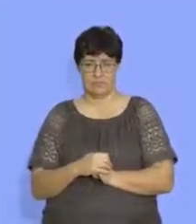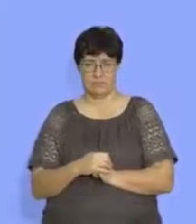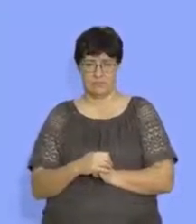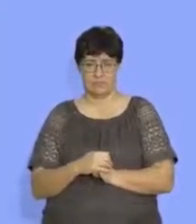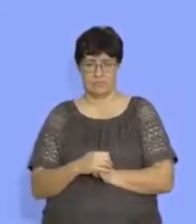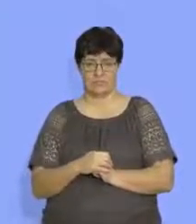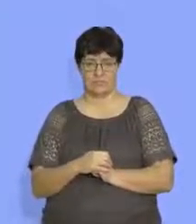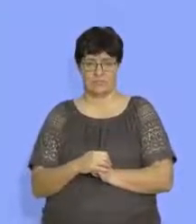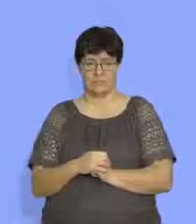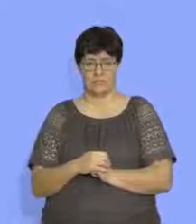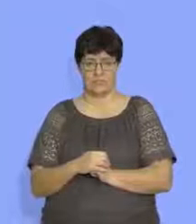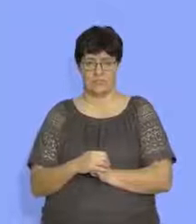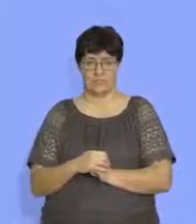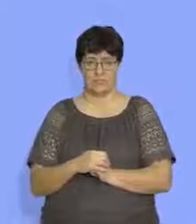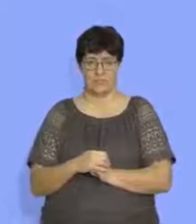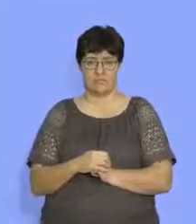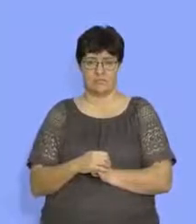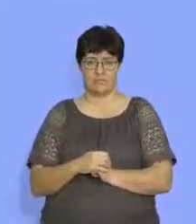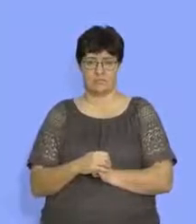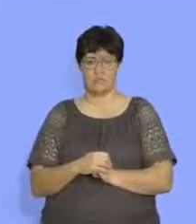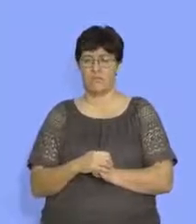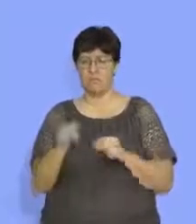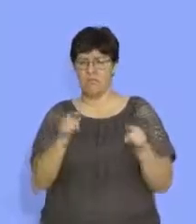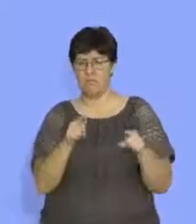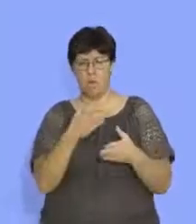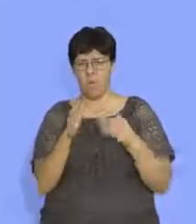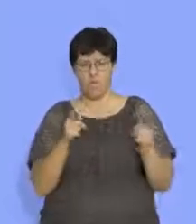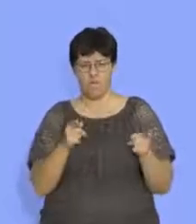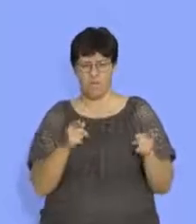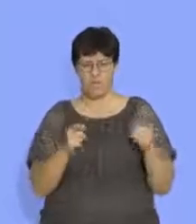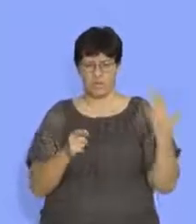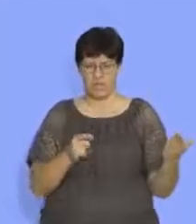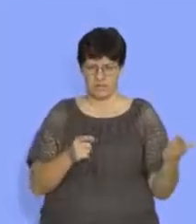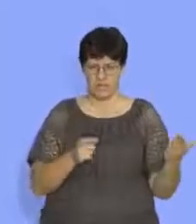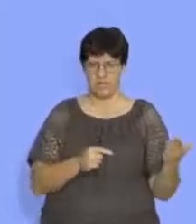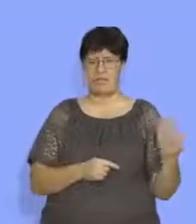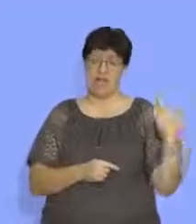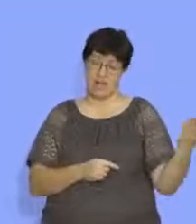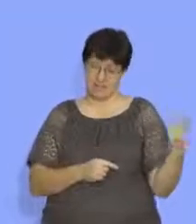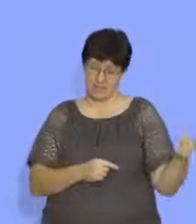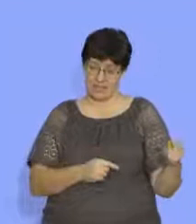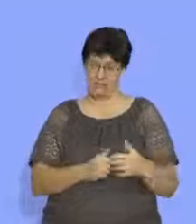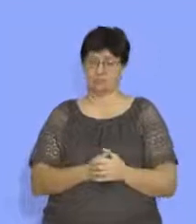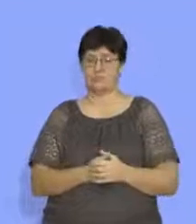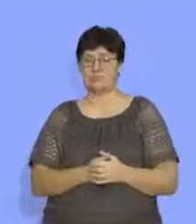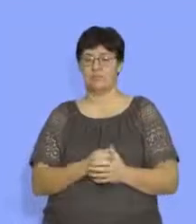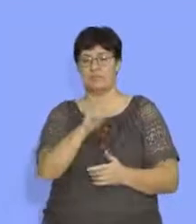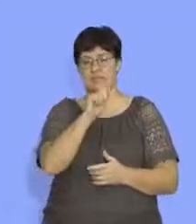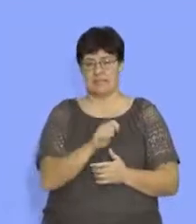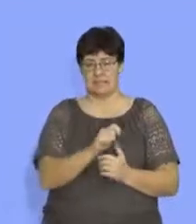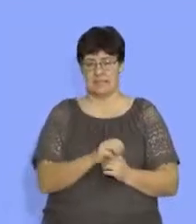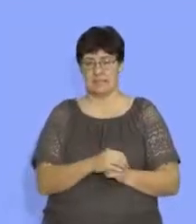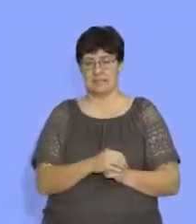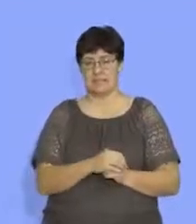1,200. Now, this is just basic algebra, right? I must take out a common factor on one side, which is the left-hand side,